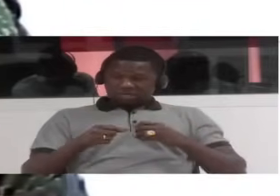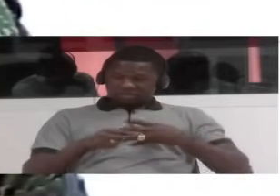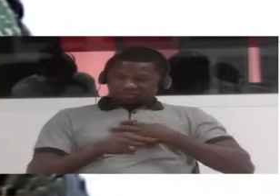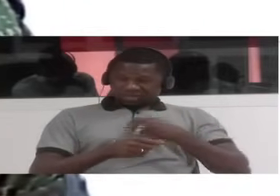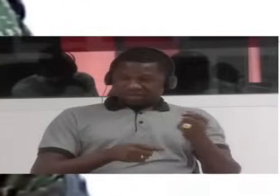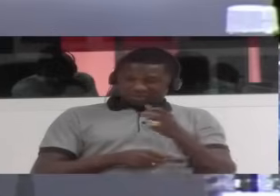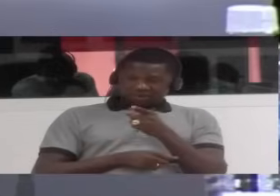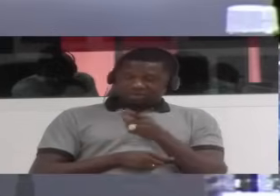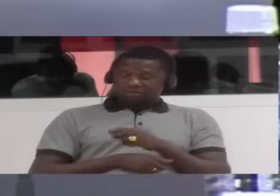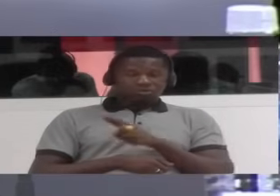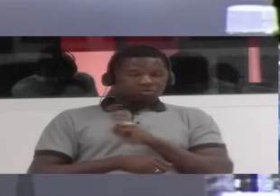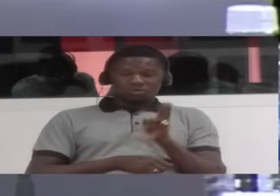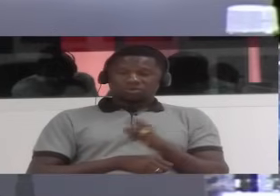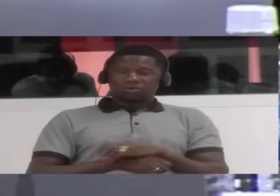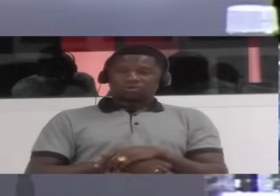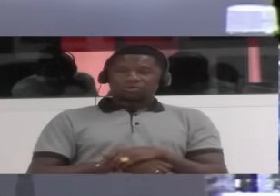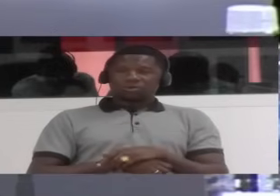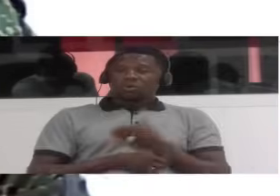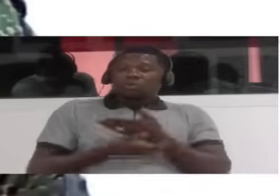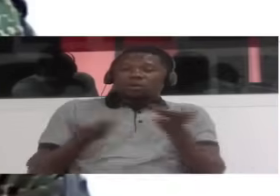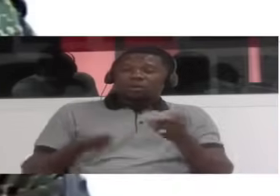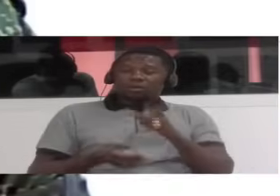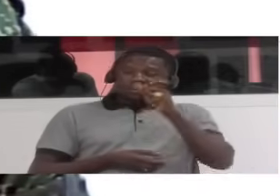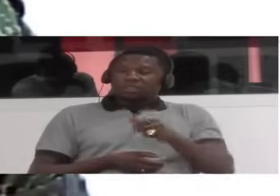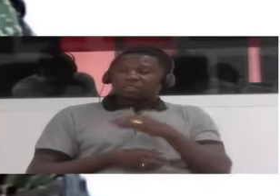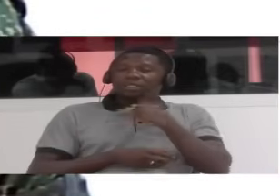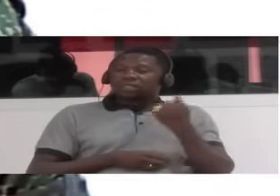Why was the person killed?